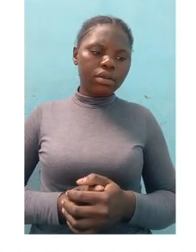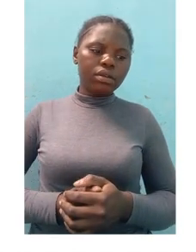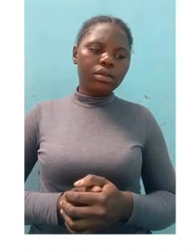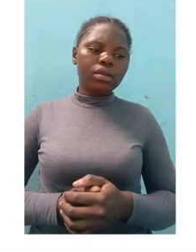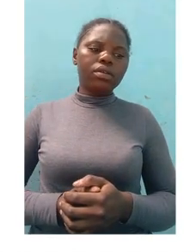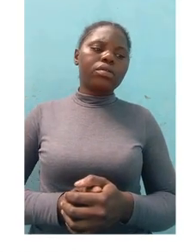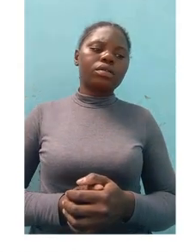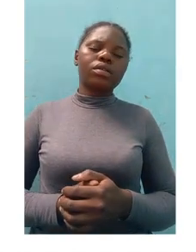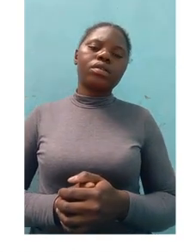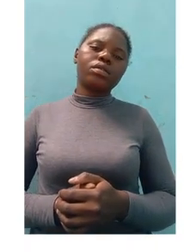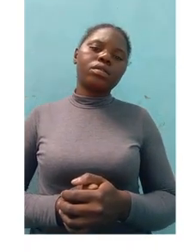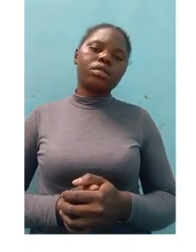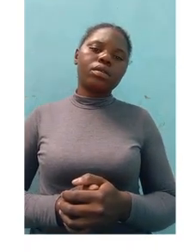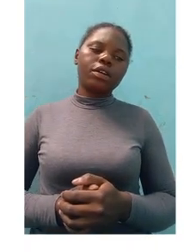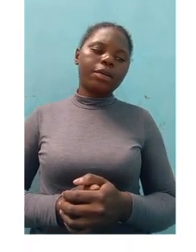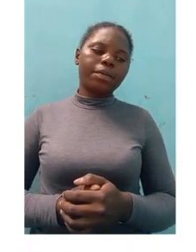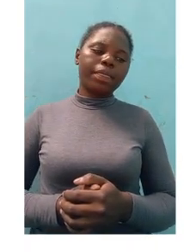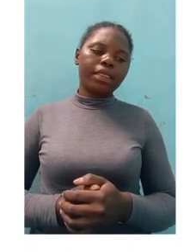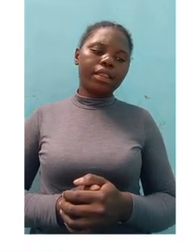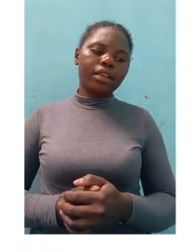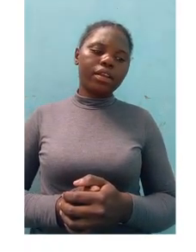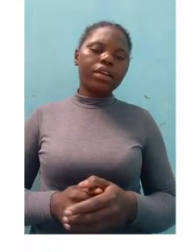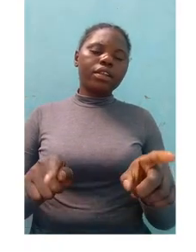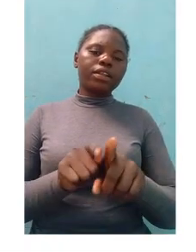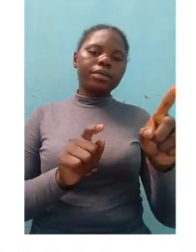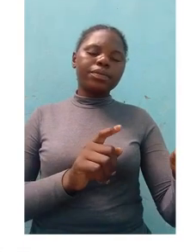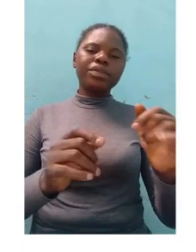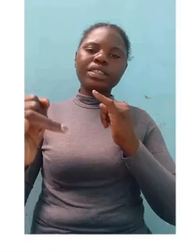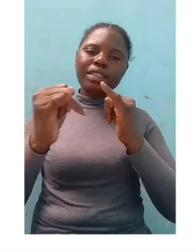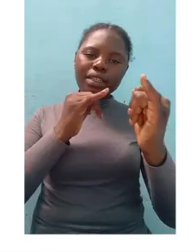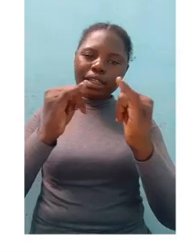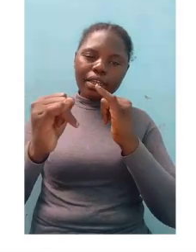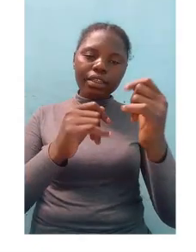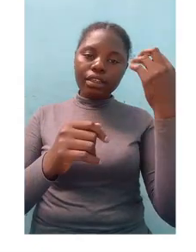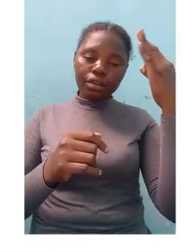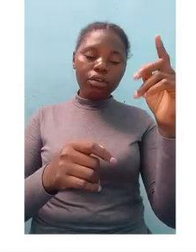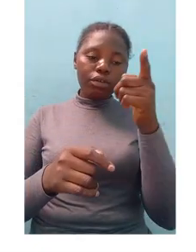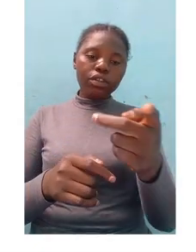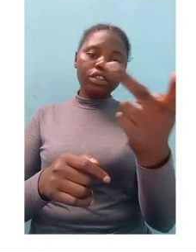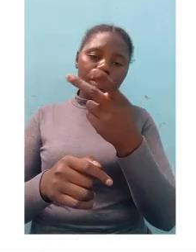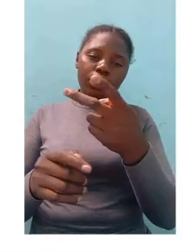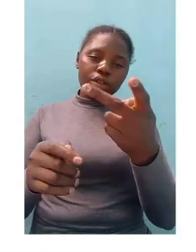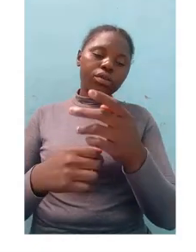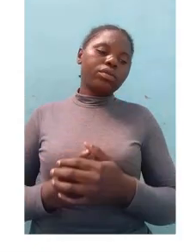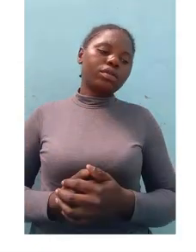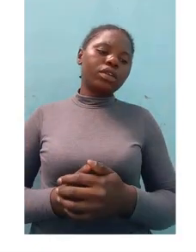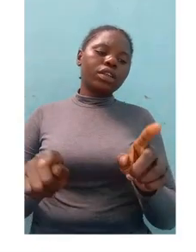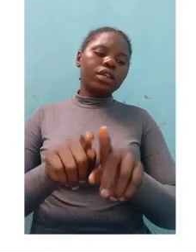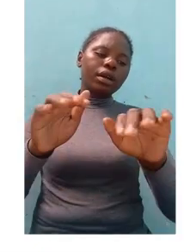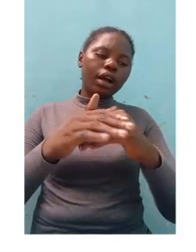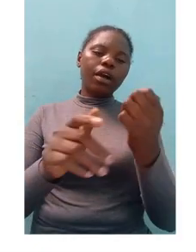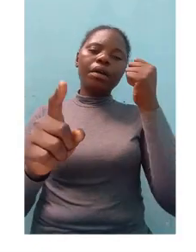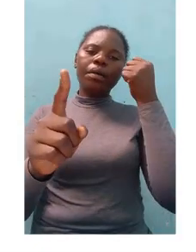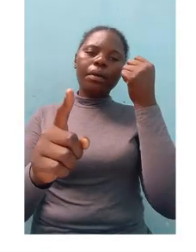particular box in the table. So it's the interaction of these two components, how likely something is and how